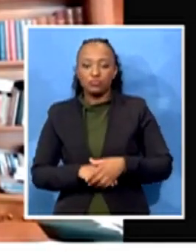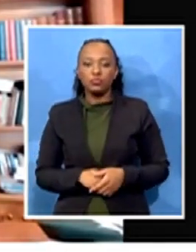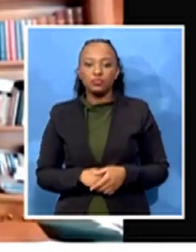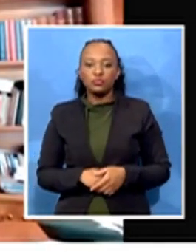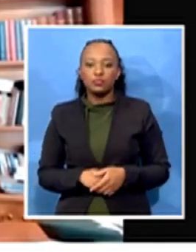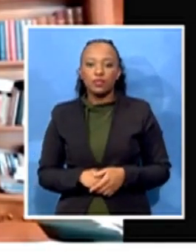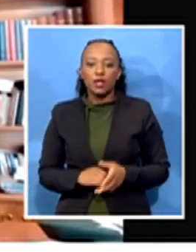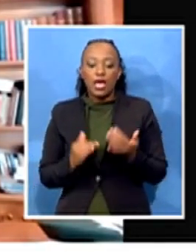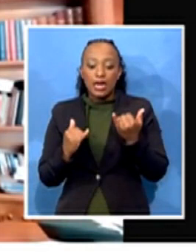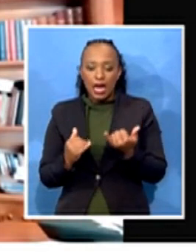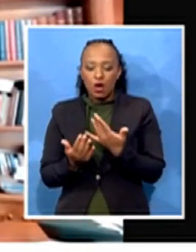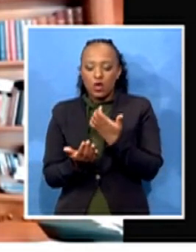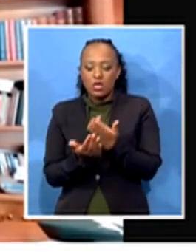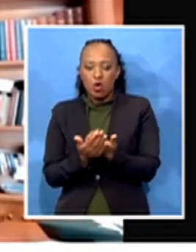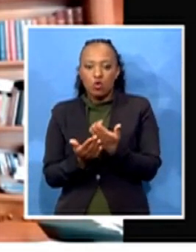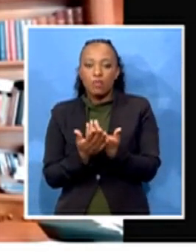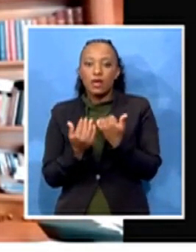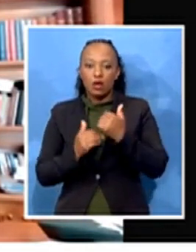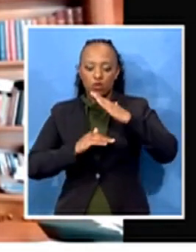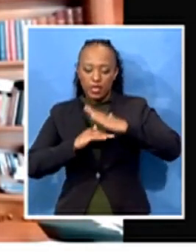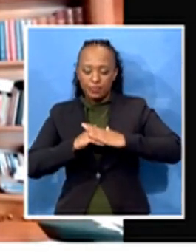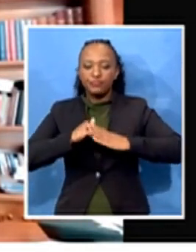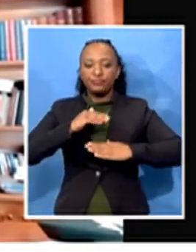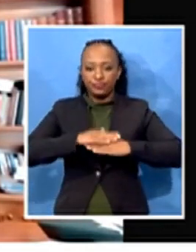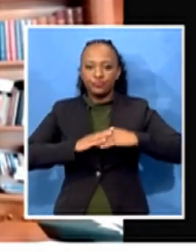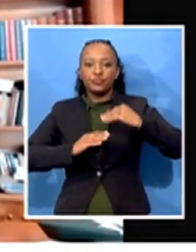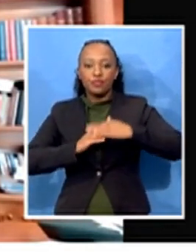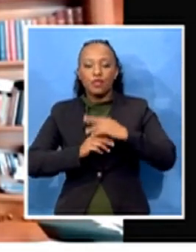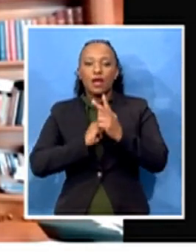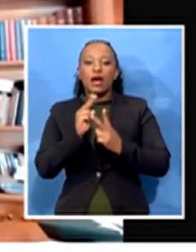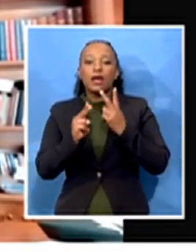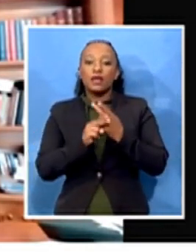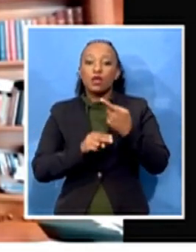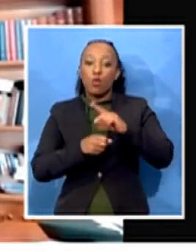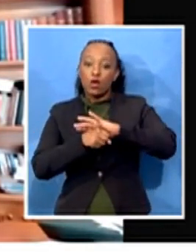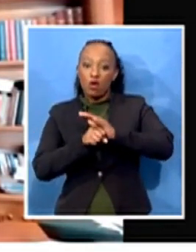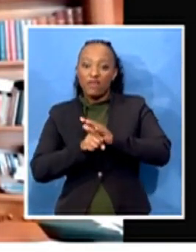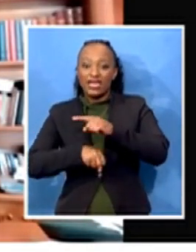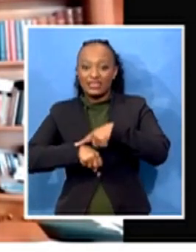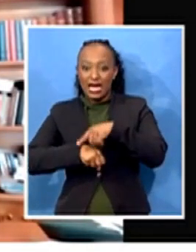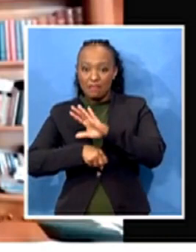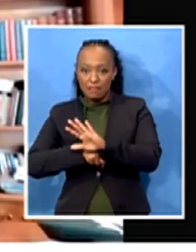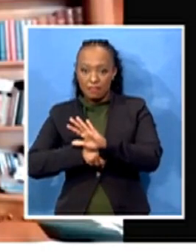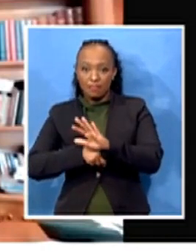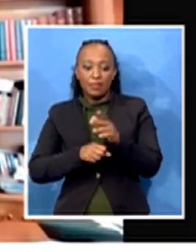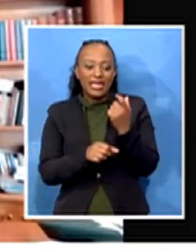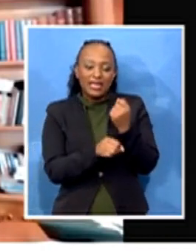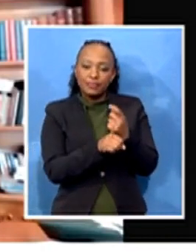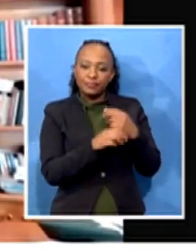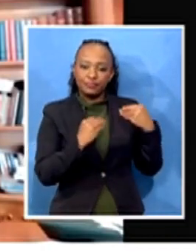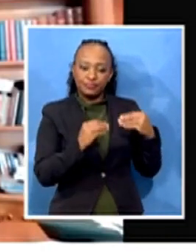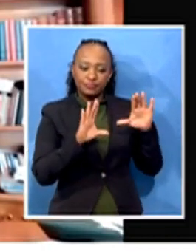of COVID-19, the taxi industry needs and will receive our full